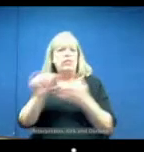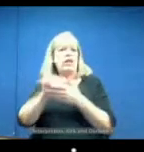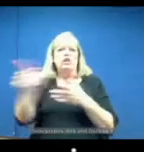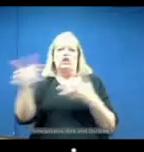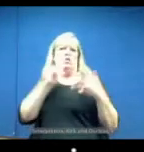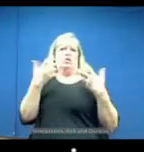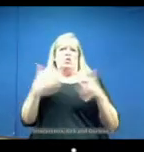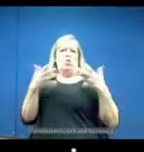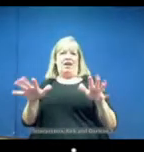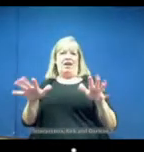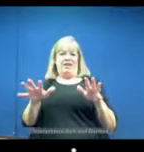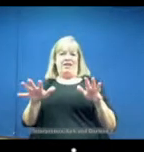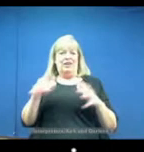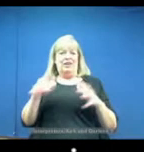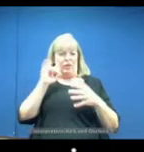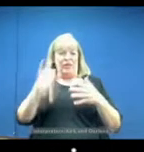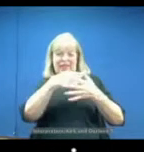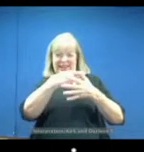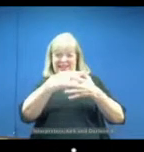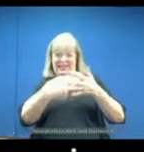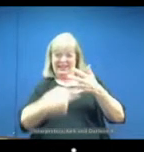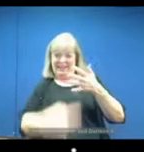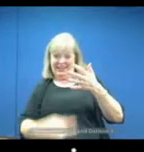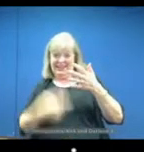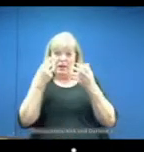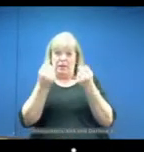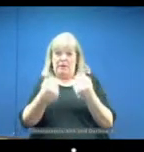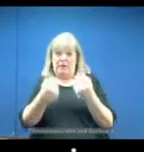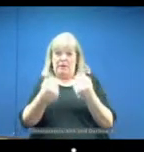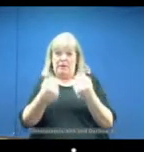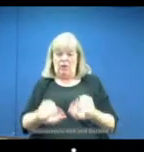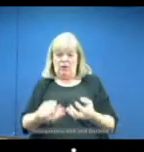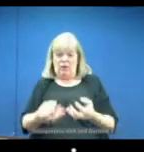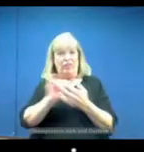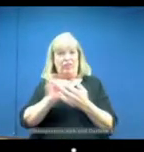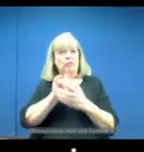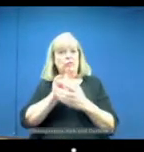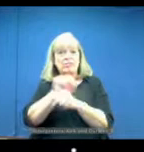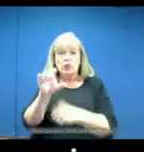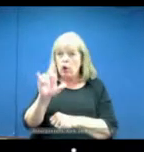So that list, in just looking at that list, many of those are also crimes.